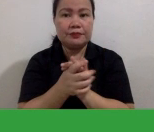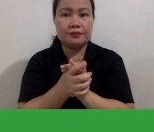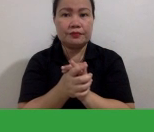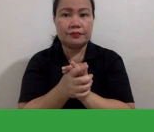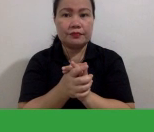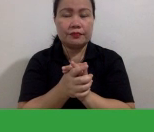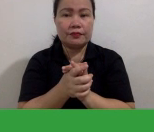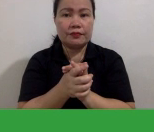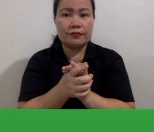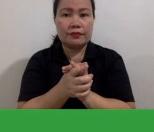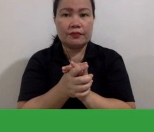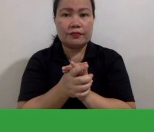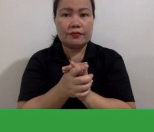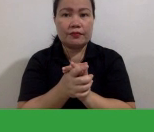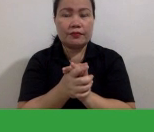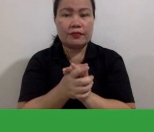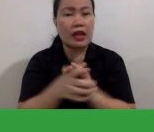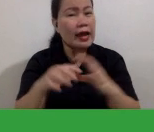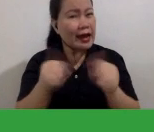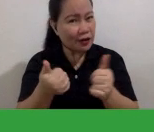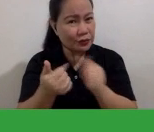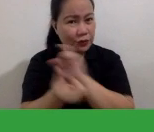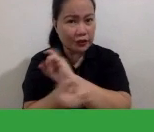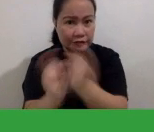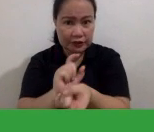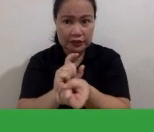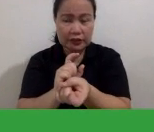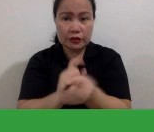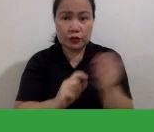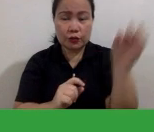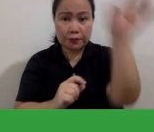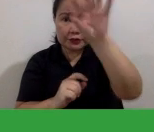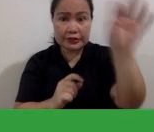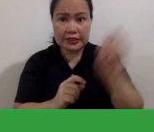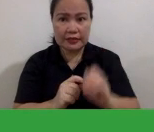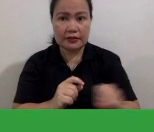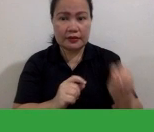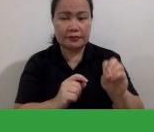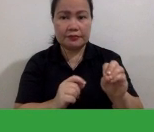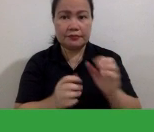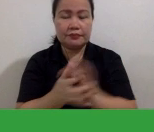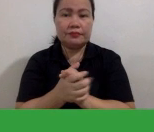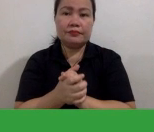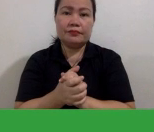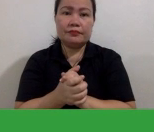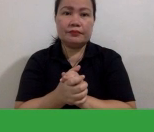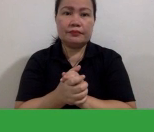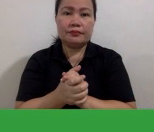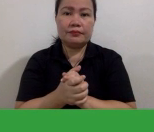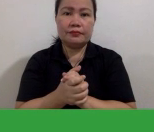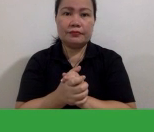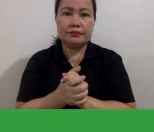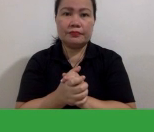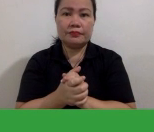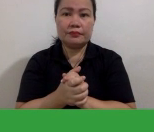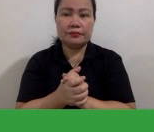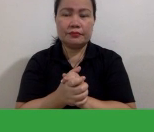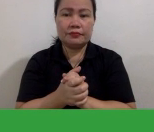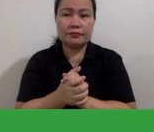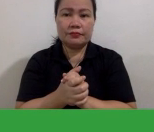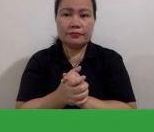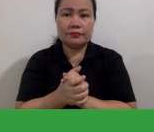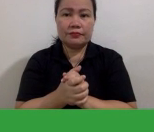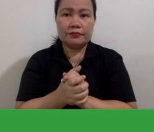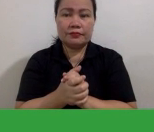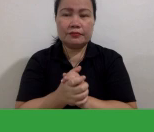decimal form, that is 0.9. Okay, paano natin siya i-convert naman sa percent? Okay,